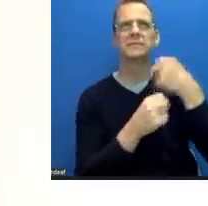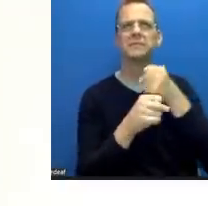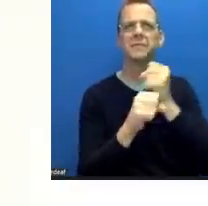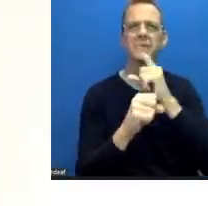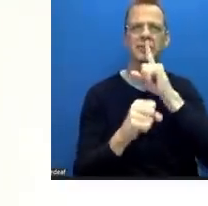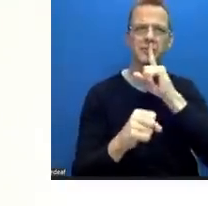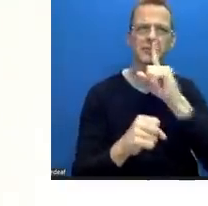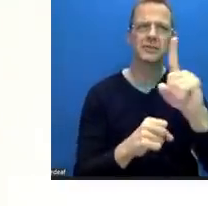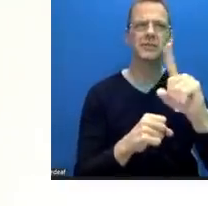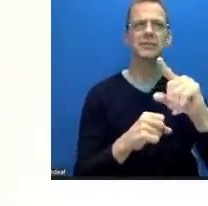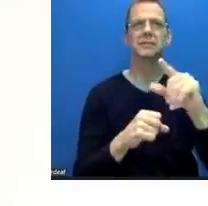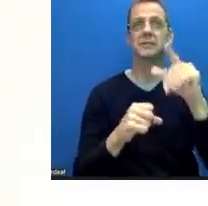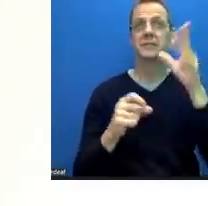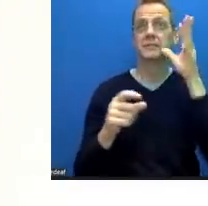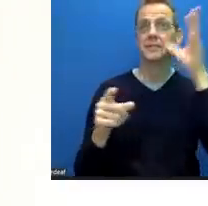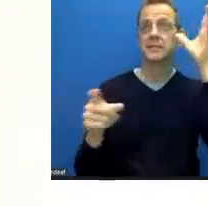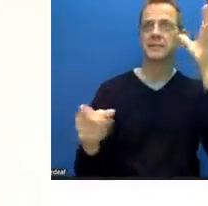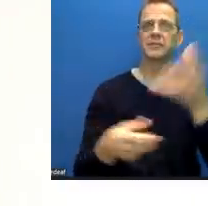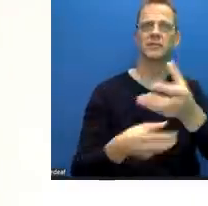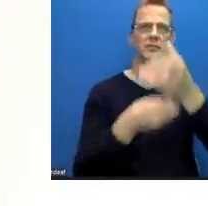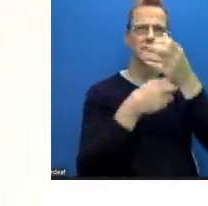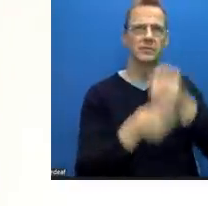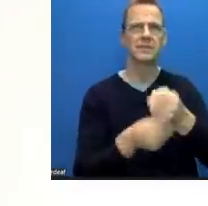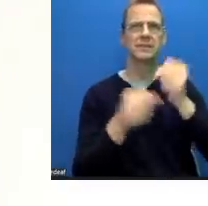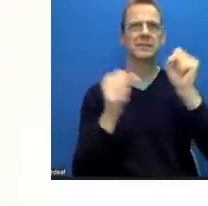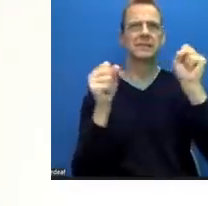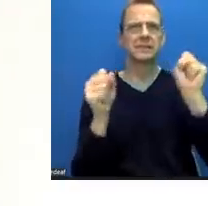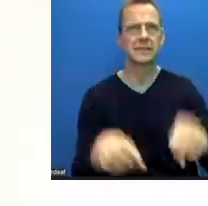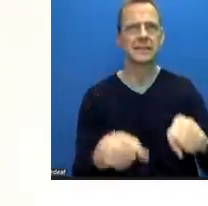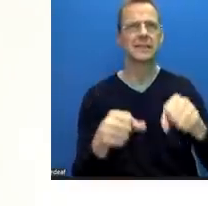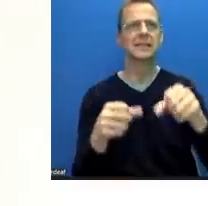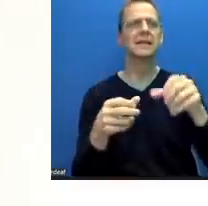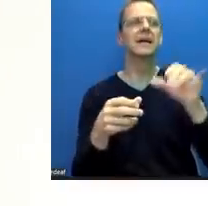parents fearing for their health and for their lives.